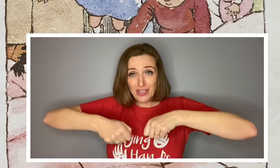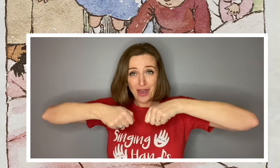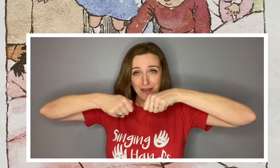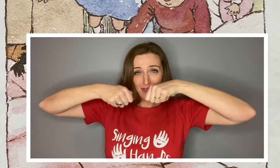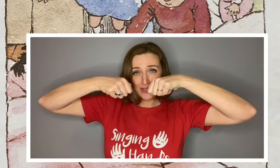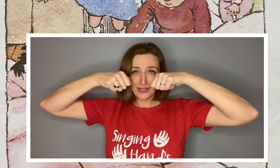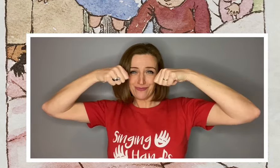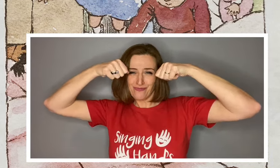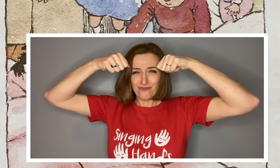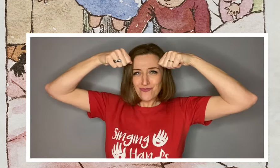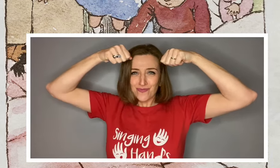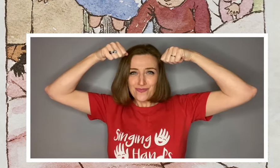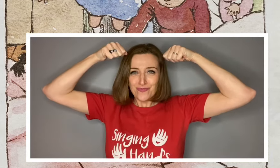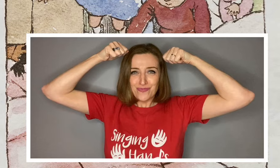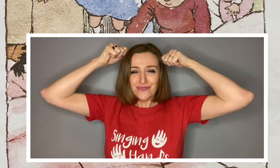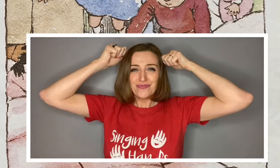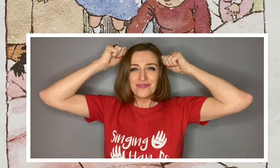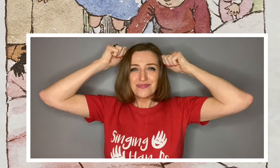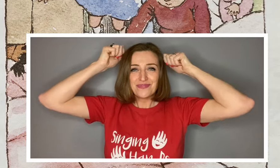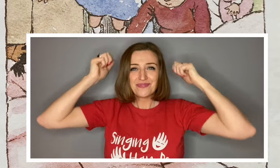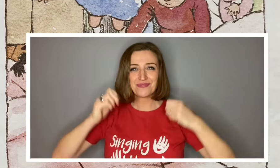Under the covers.